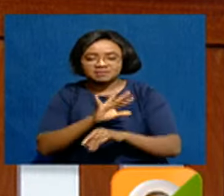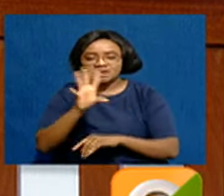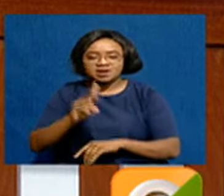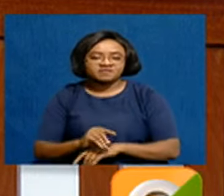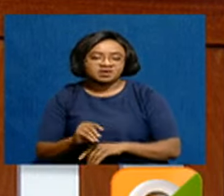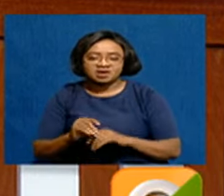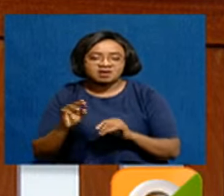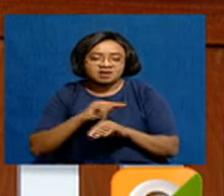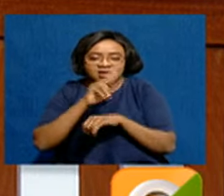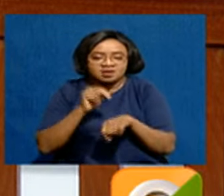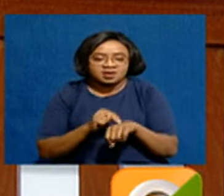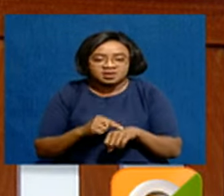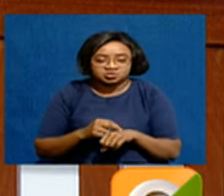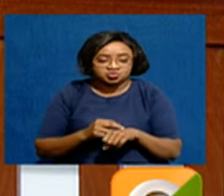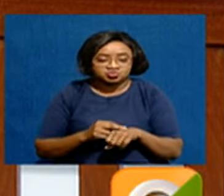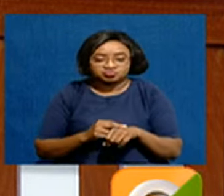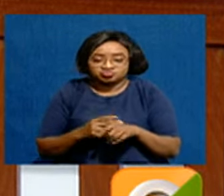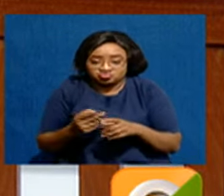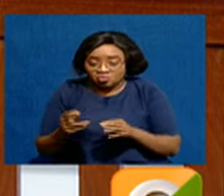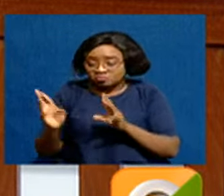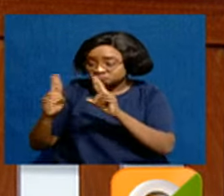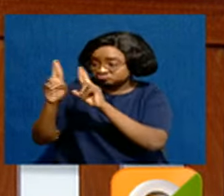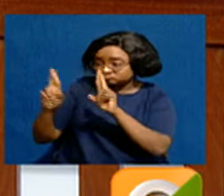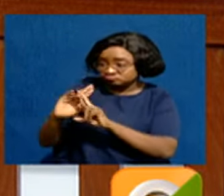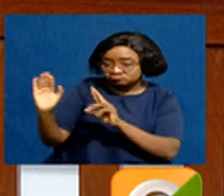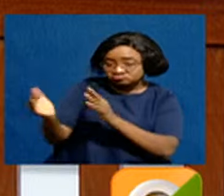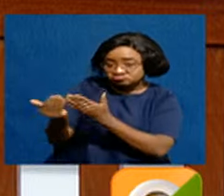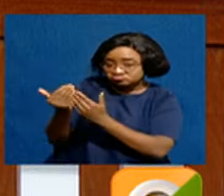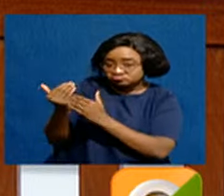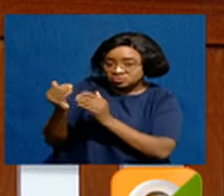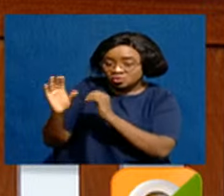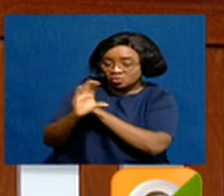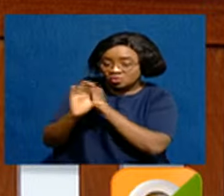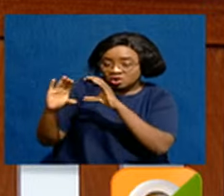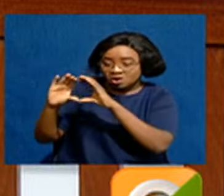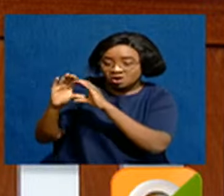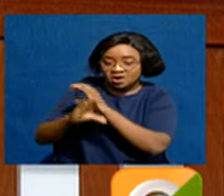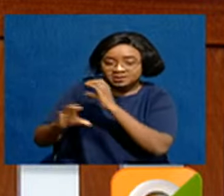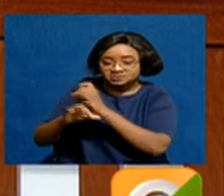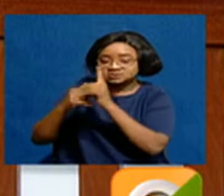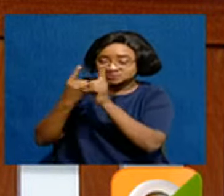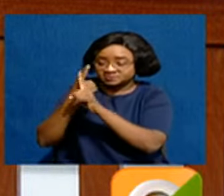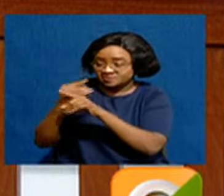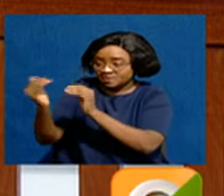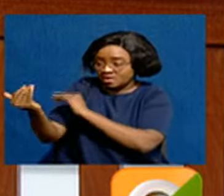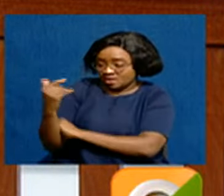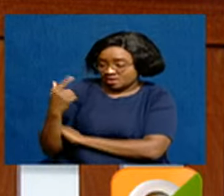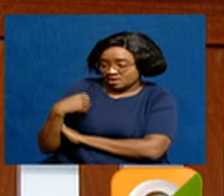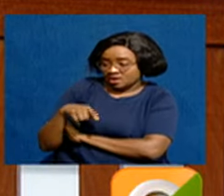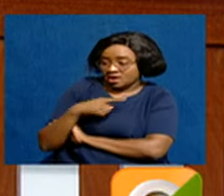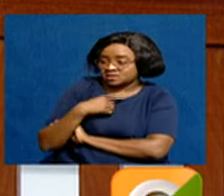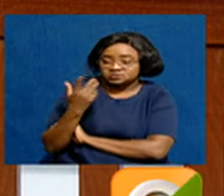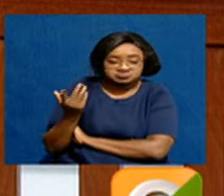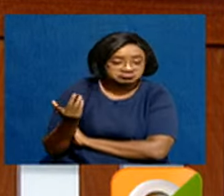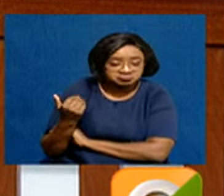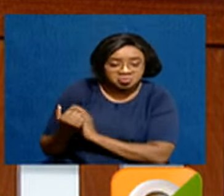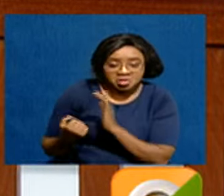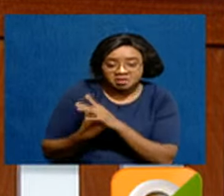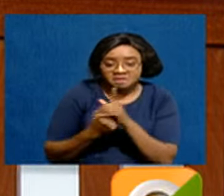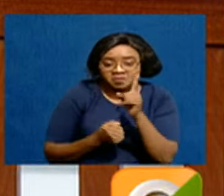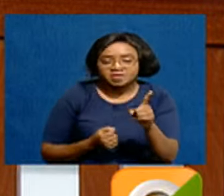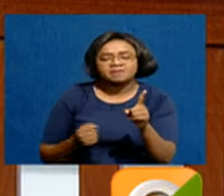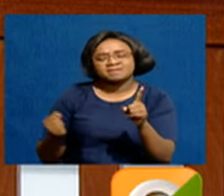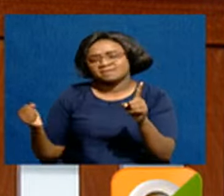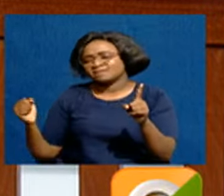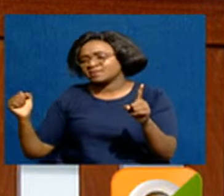We have been asked by the international community because of our reputation, because of our standing, because of the capacity we